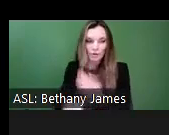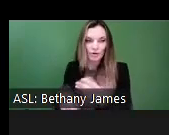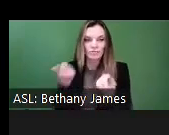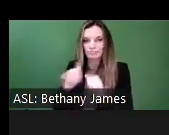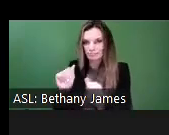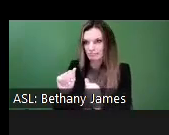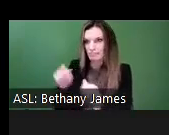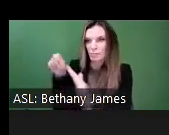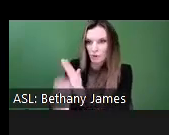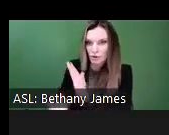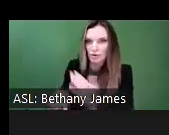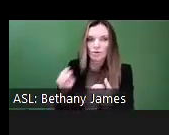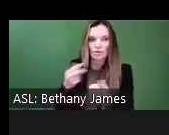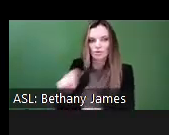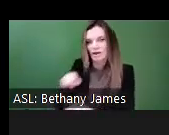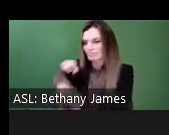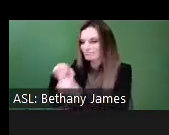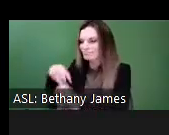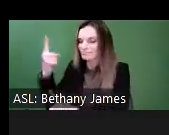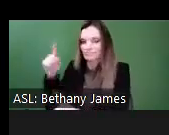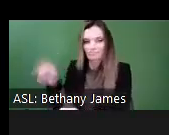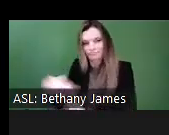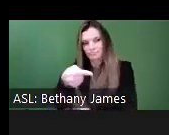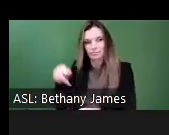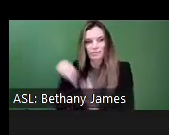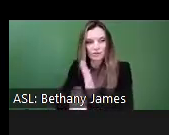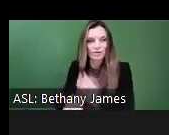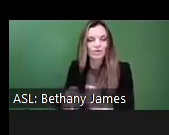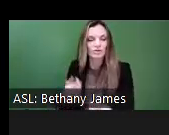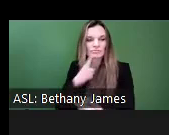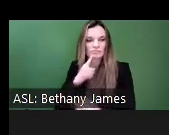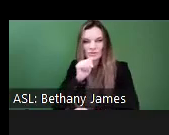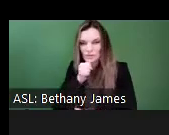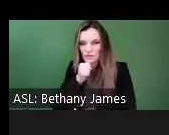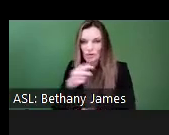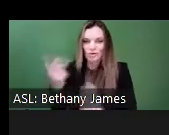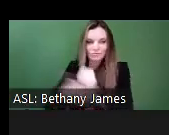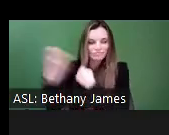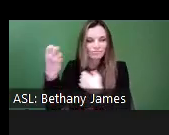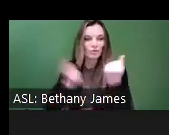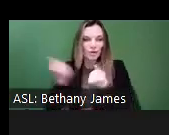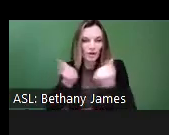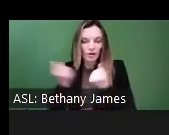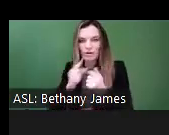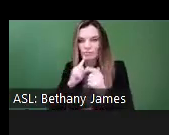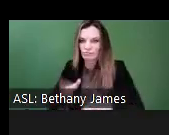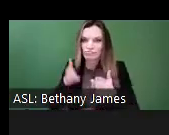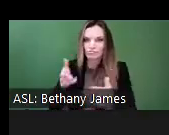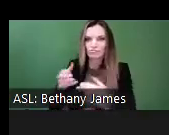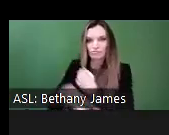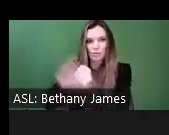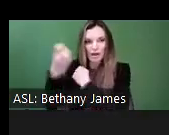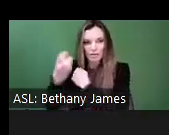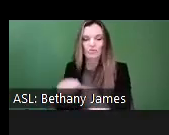kidnapping, and others. These are considered capital offenses. You can also not set aside violations for